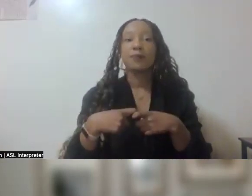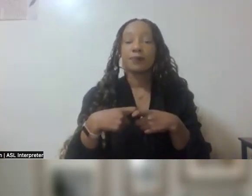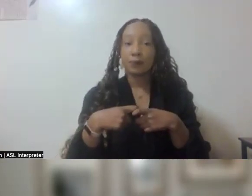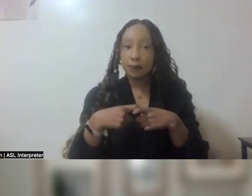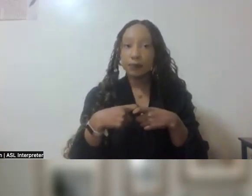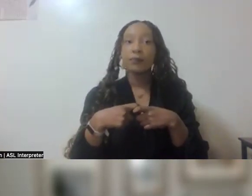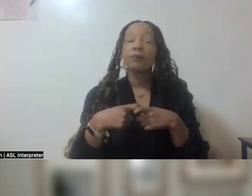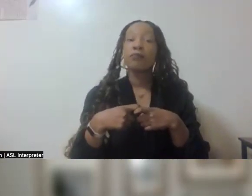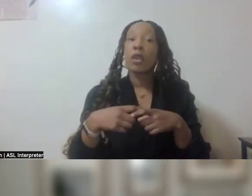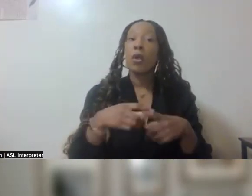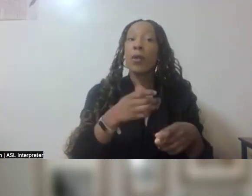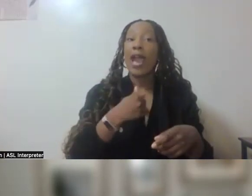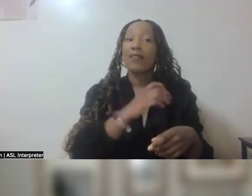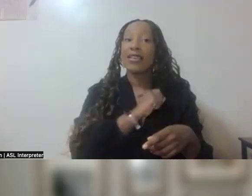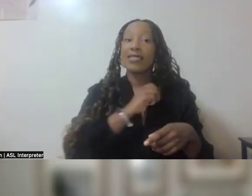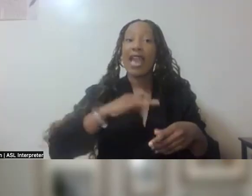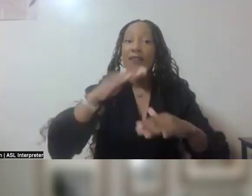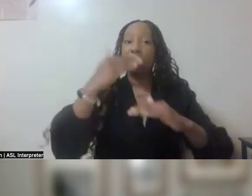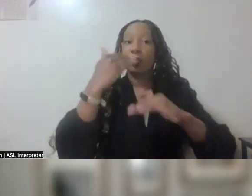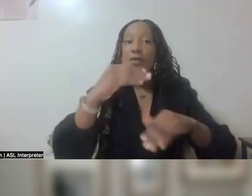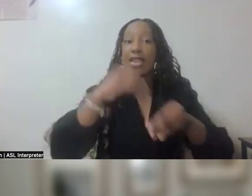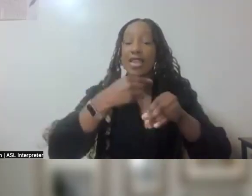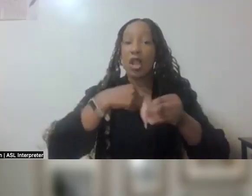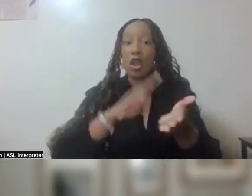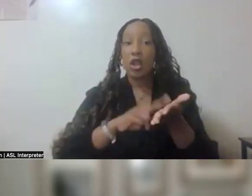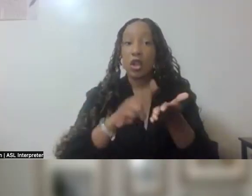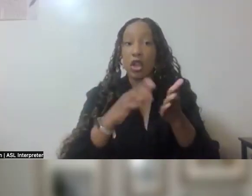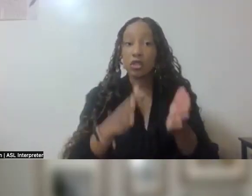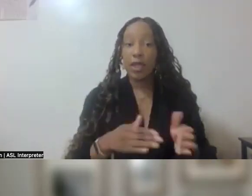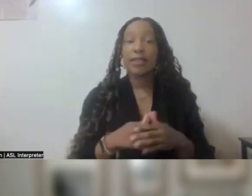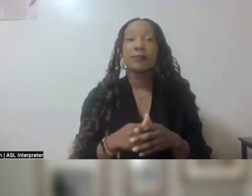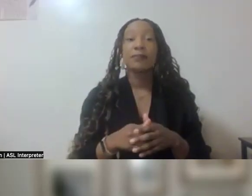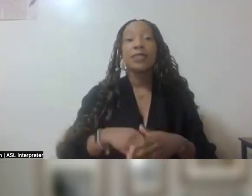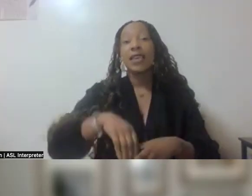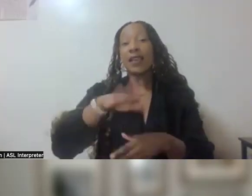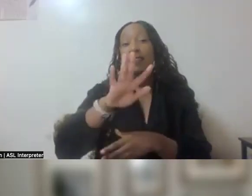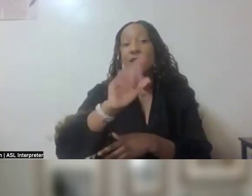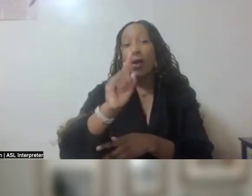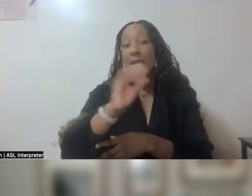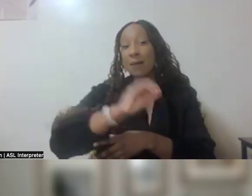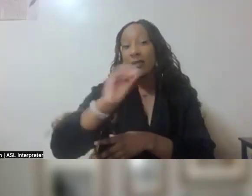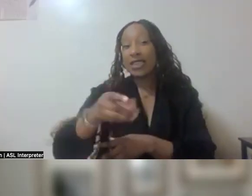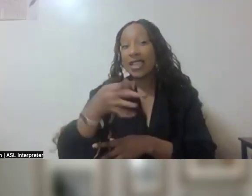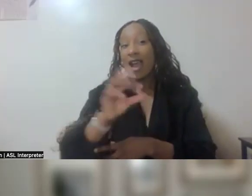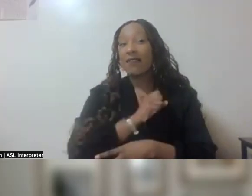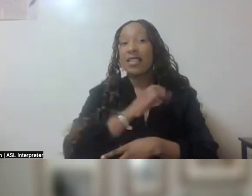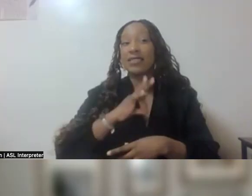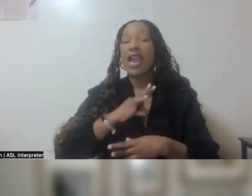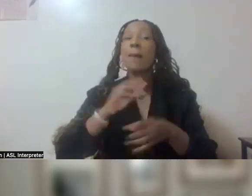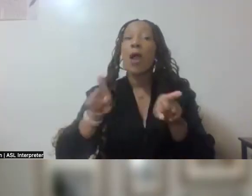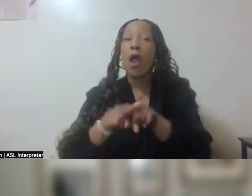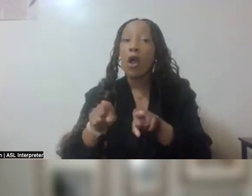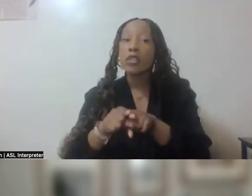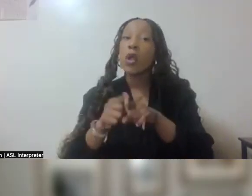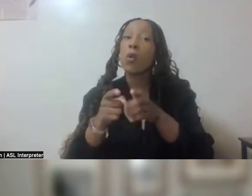staff restrictions in our existing contract. In addition to that, 51% of the staff will also have